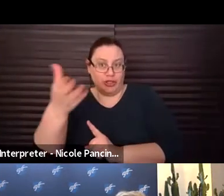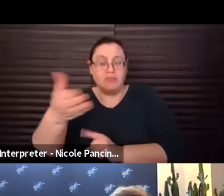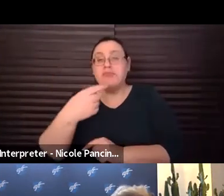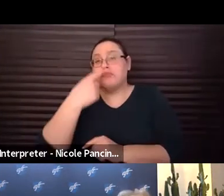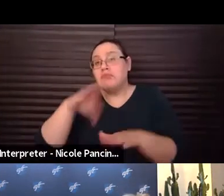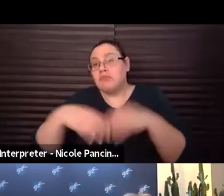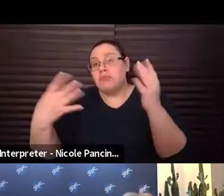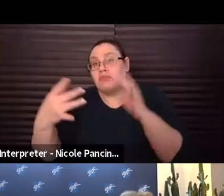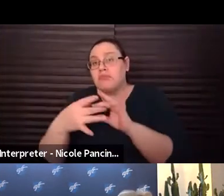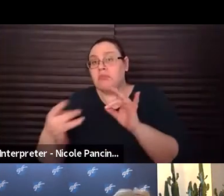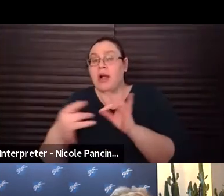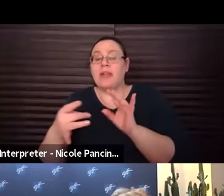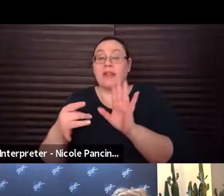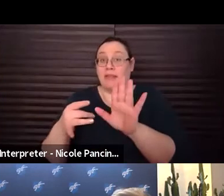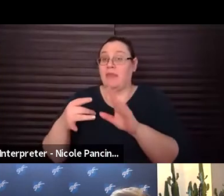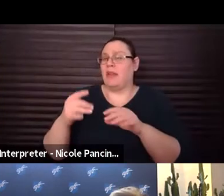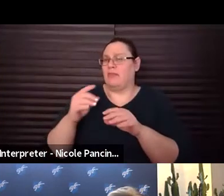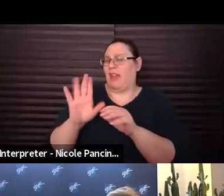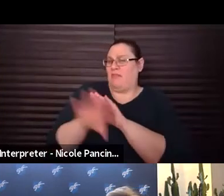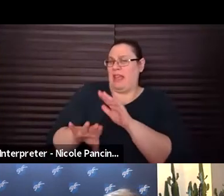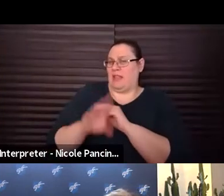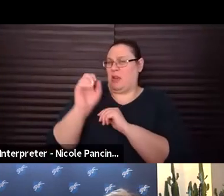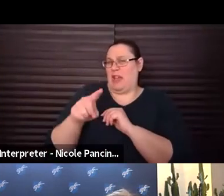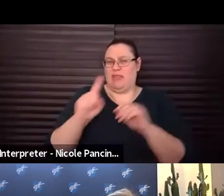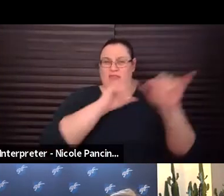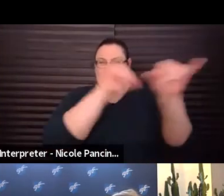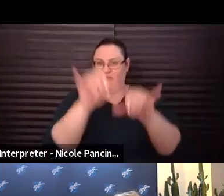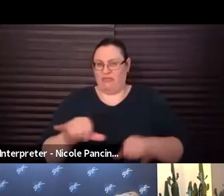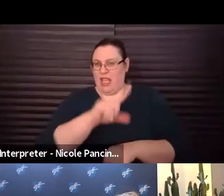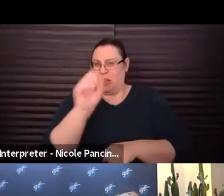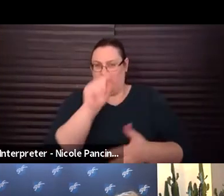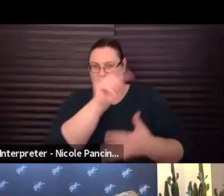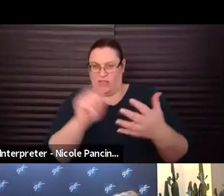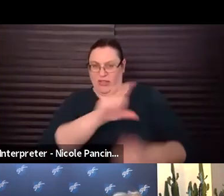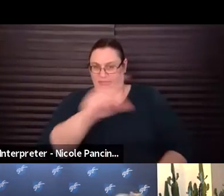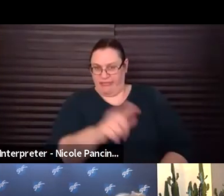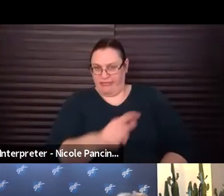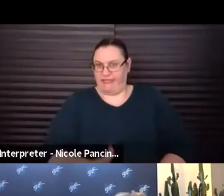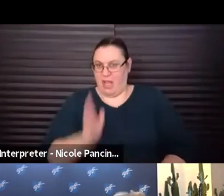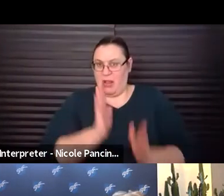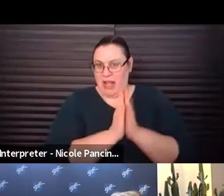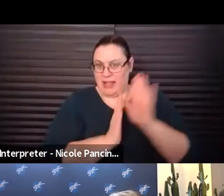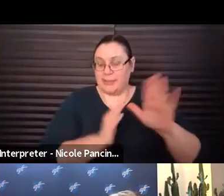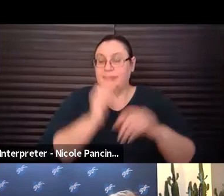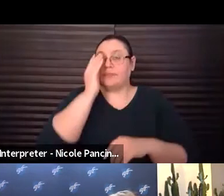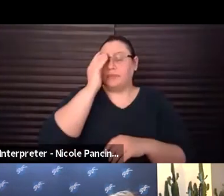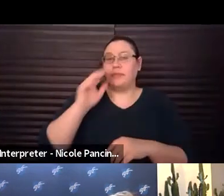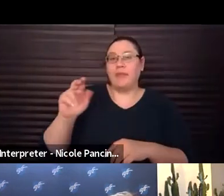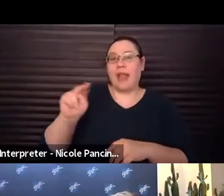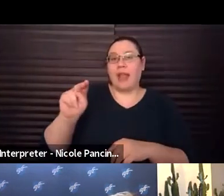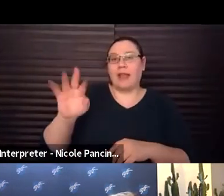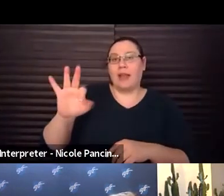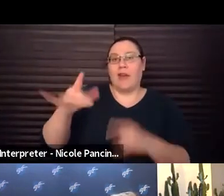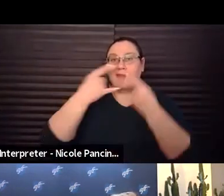opening comments. And I have a basic question that actually I'll ask everyone as they come in with comments. N95 masks, the